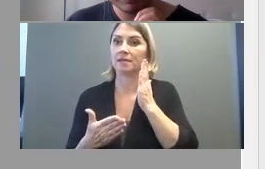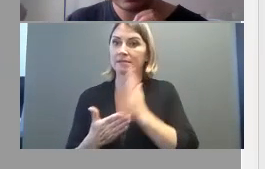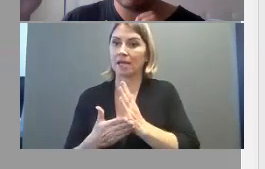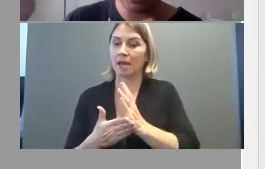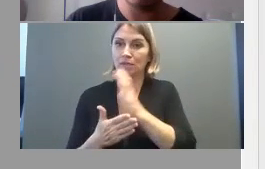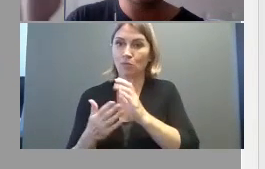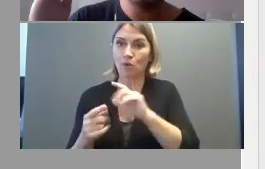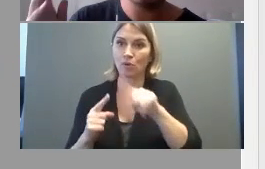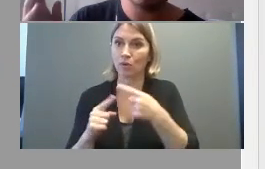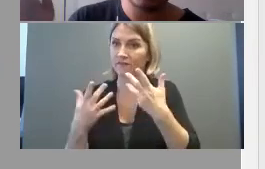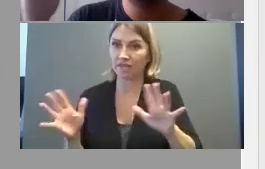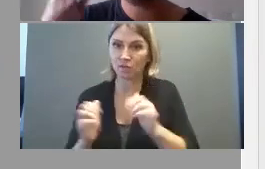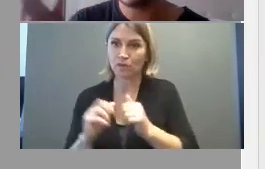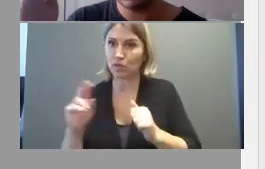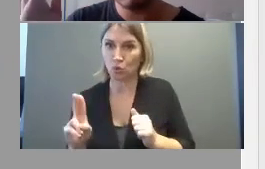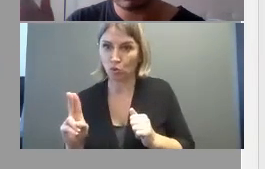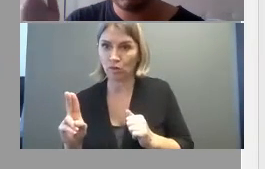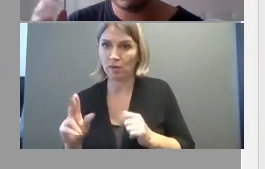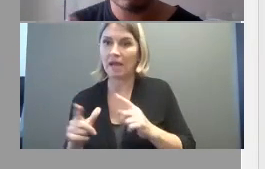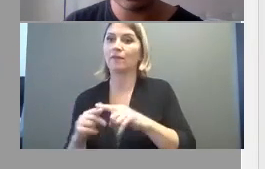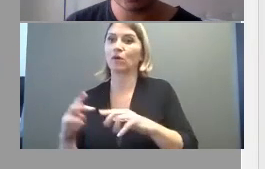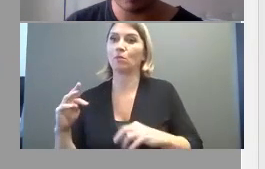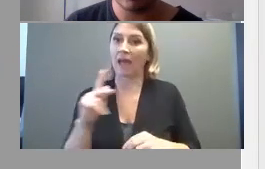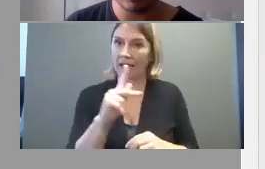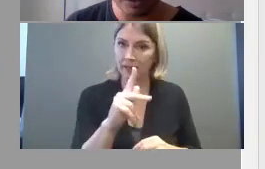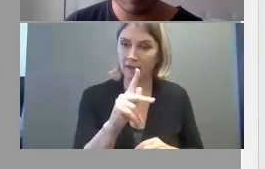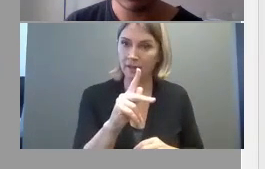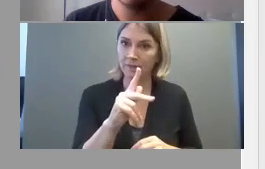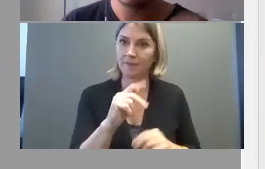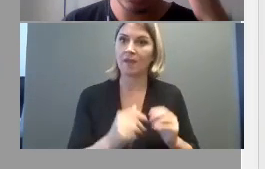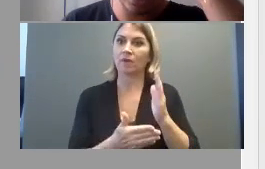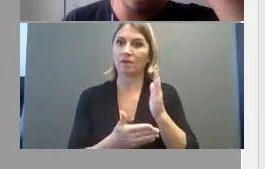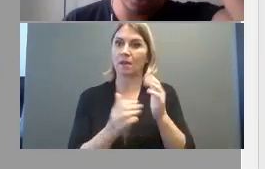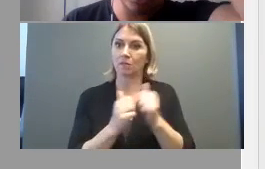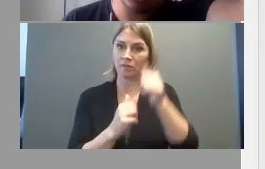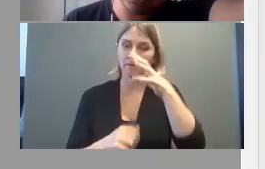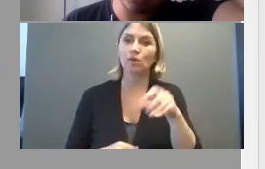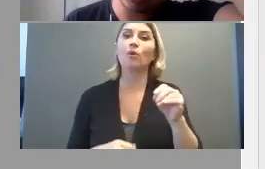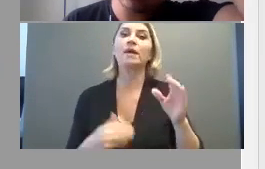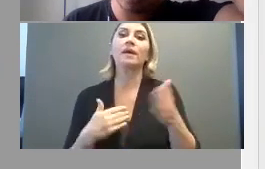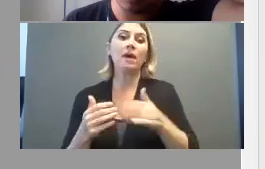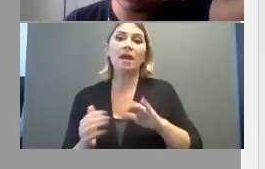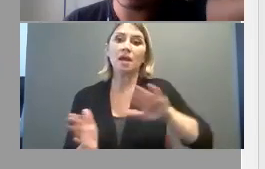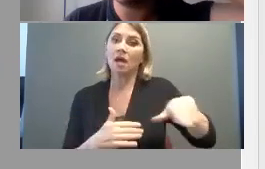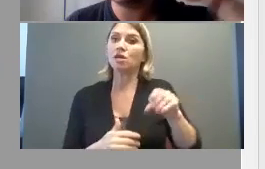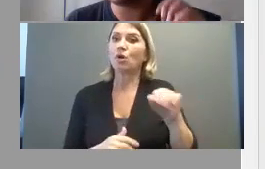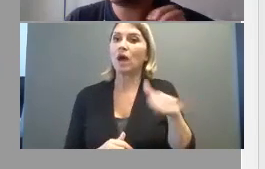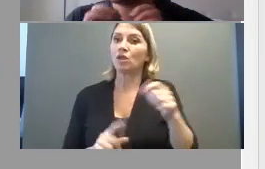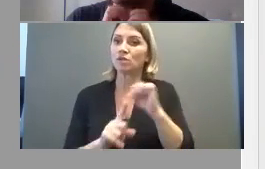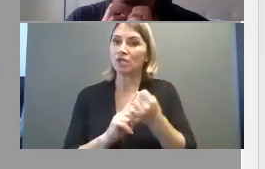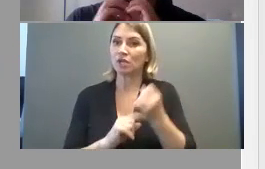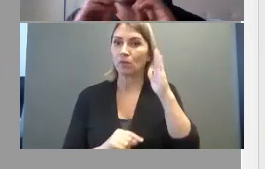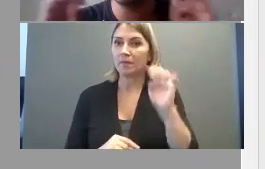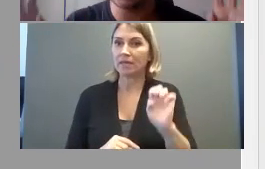with U. And once we come back, essentially, then we can stop with V. Now, the other case would be that these